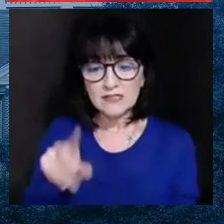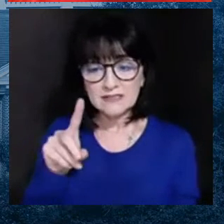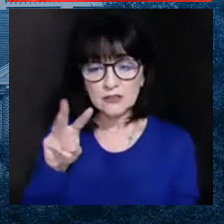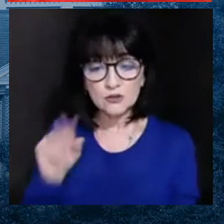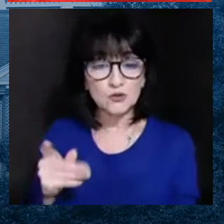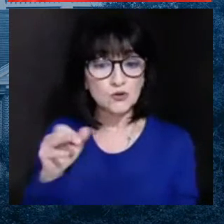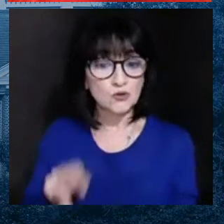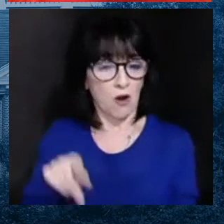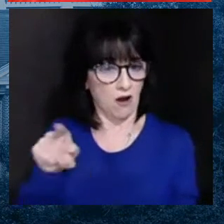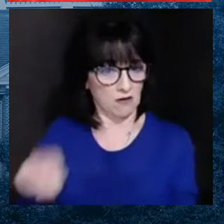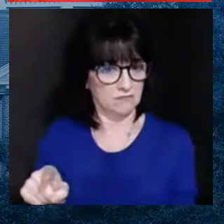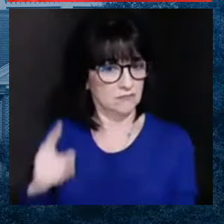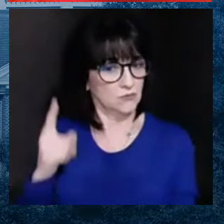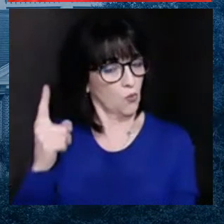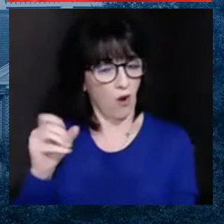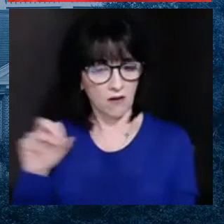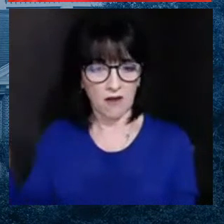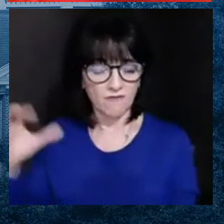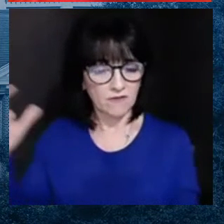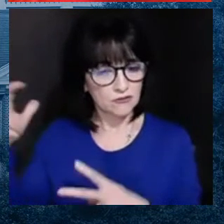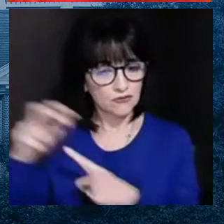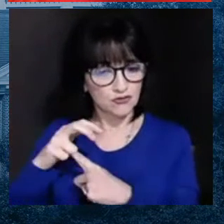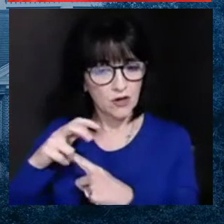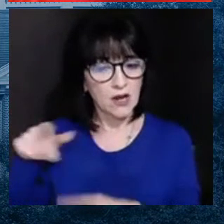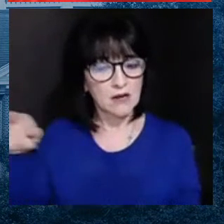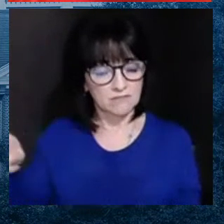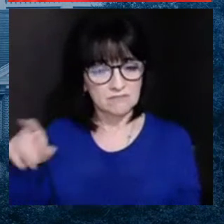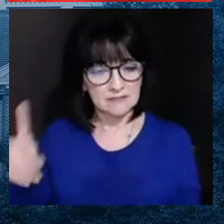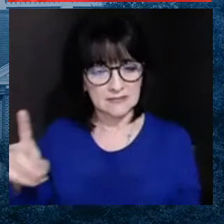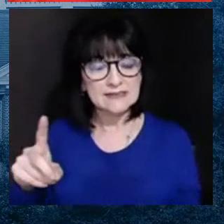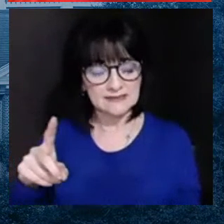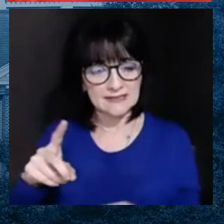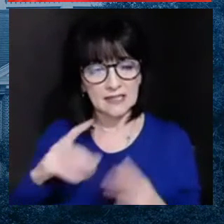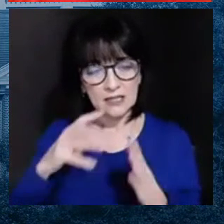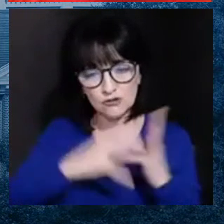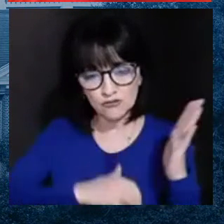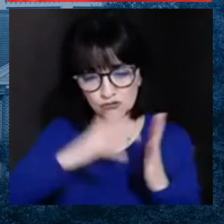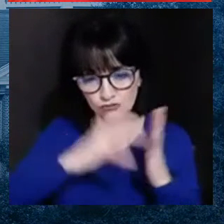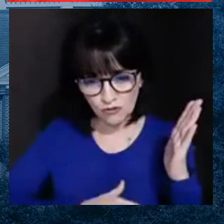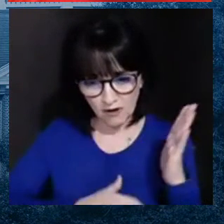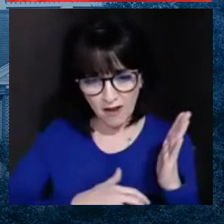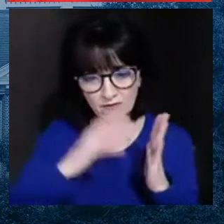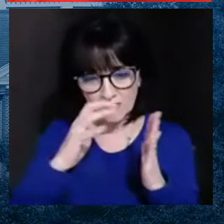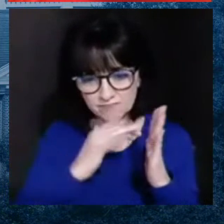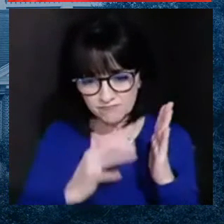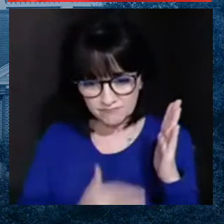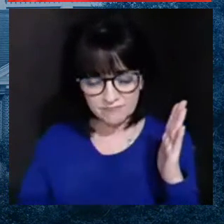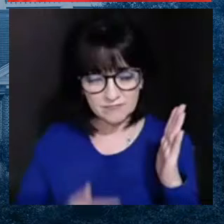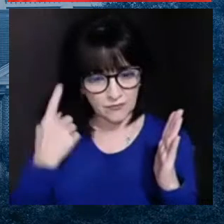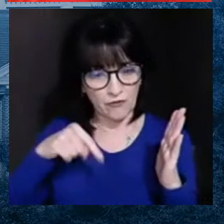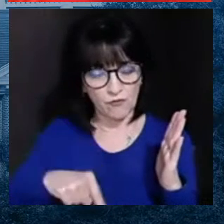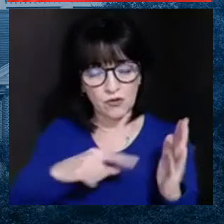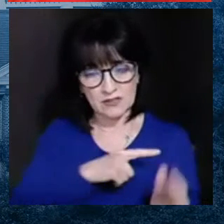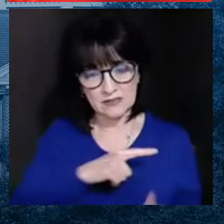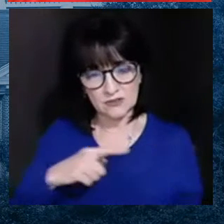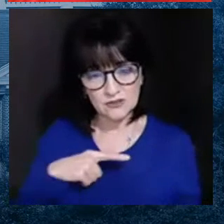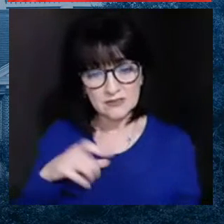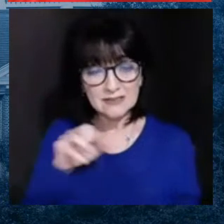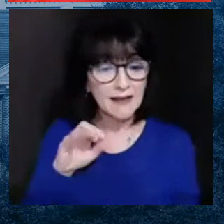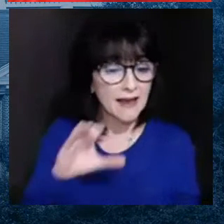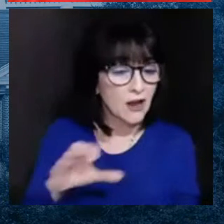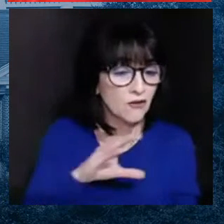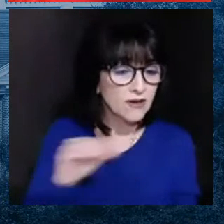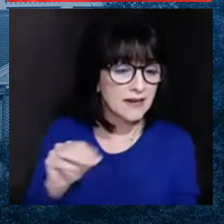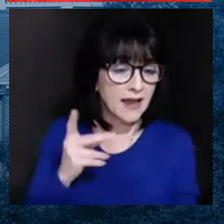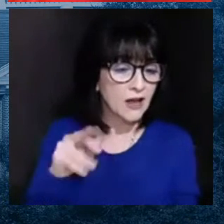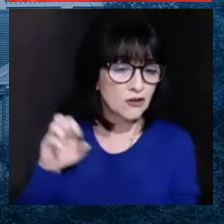definitely a champion for the behavioral health professionals. And Eric and Chrissy, thank you for all the hard work that you do for our